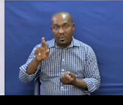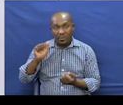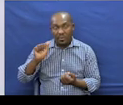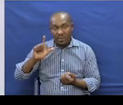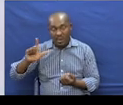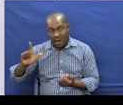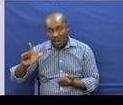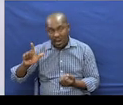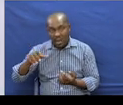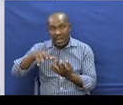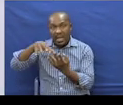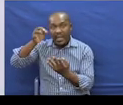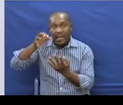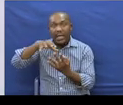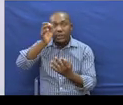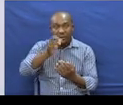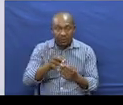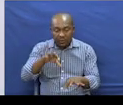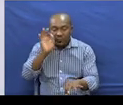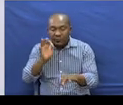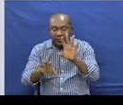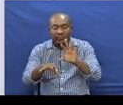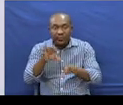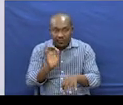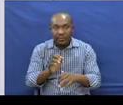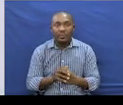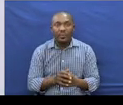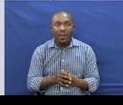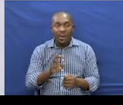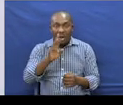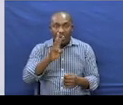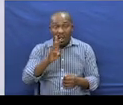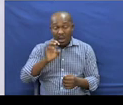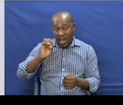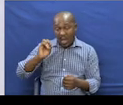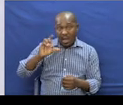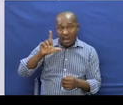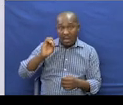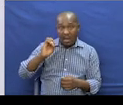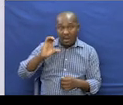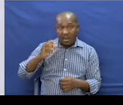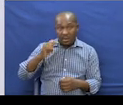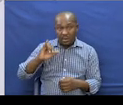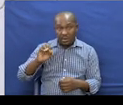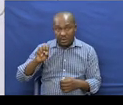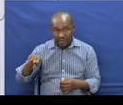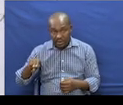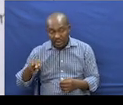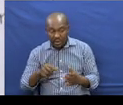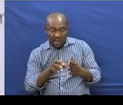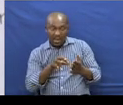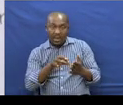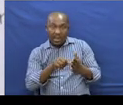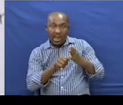always there should be regular election in which leaders are elected to serve for a certain defined period of time,